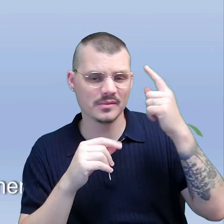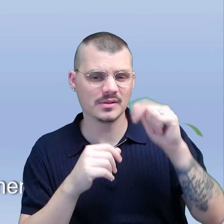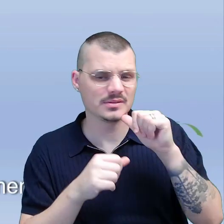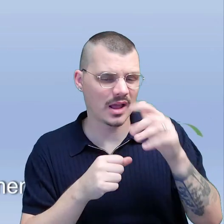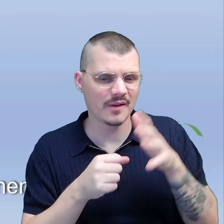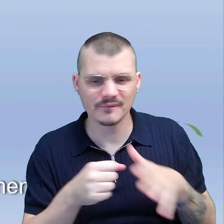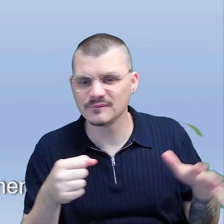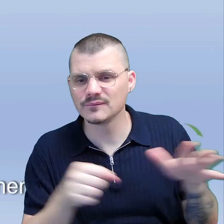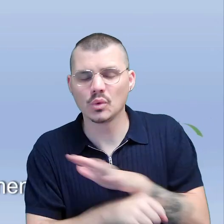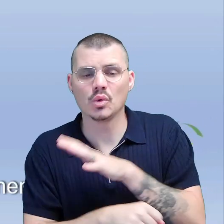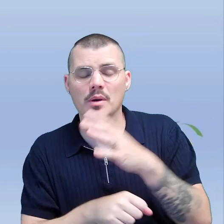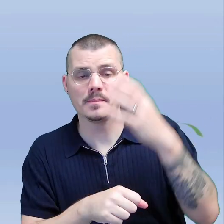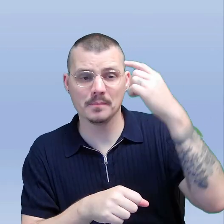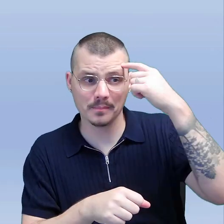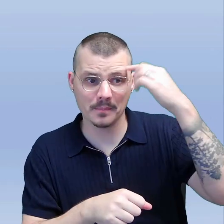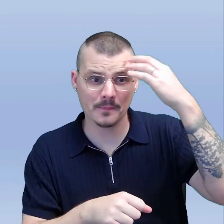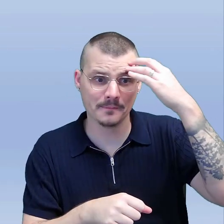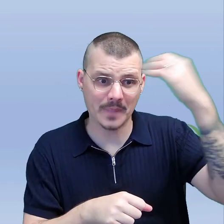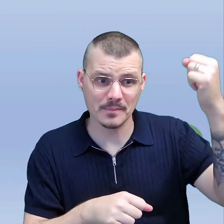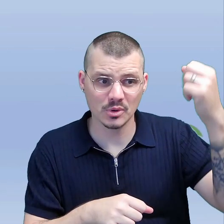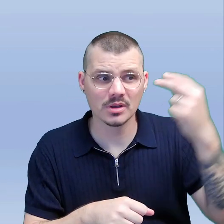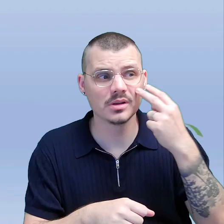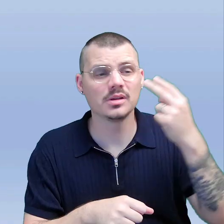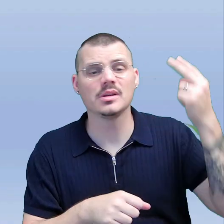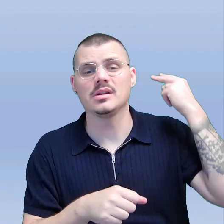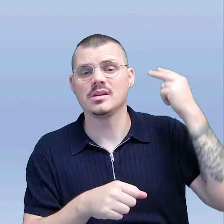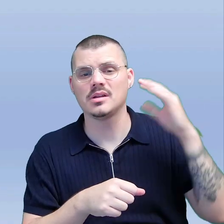pulling up a conscious memory of the trauma.